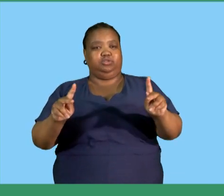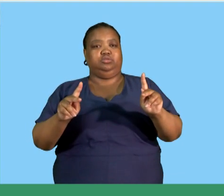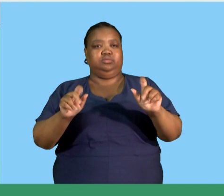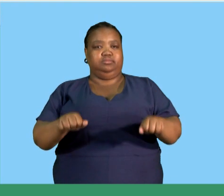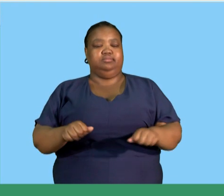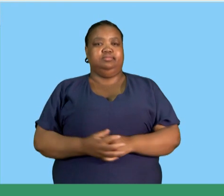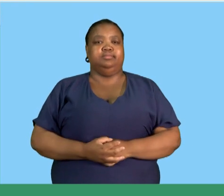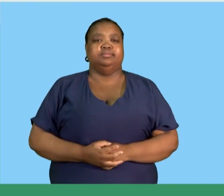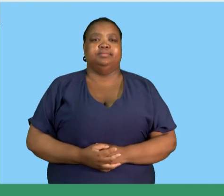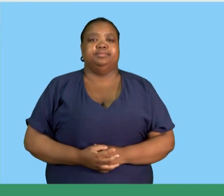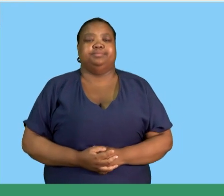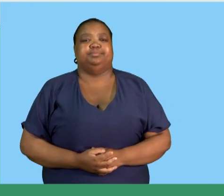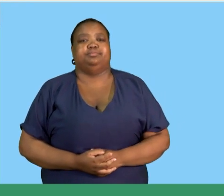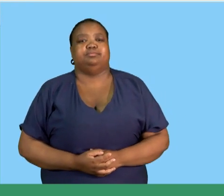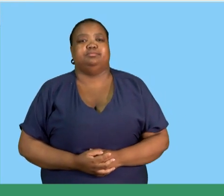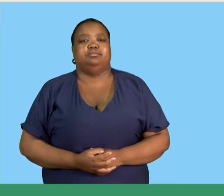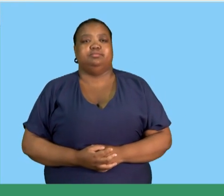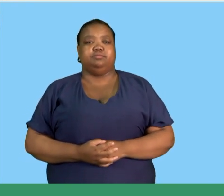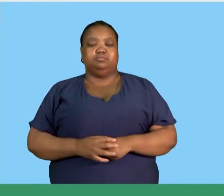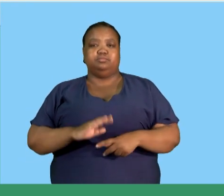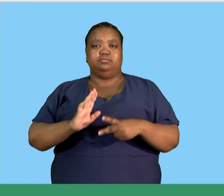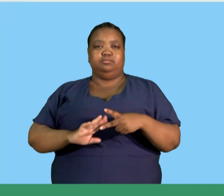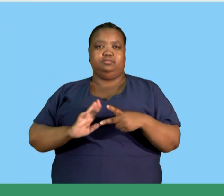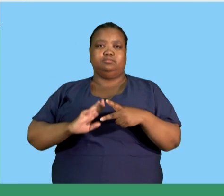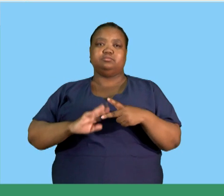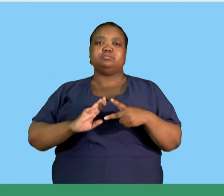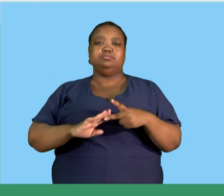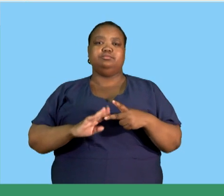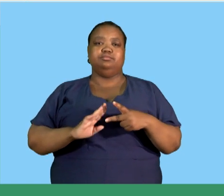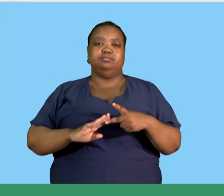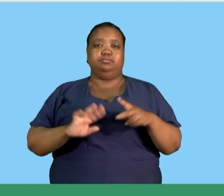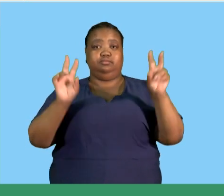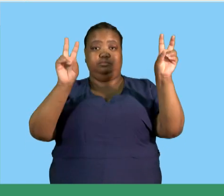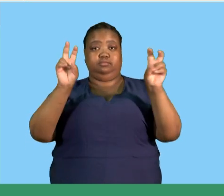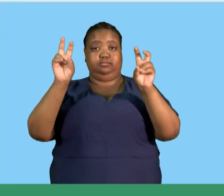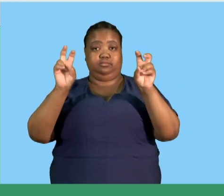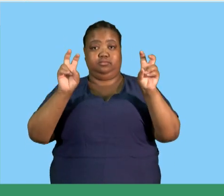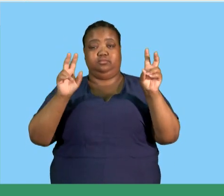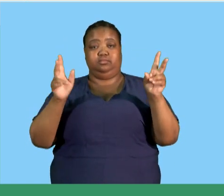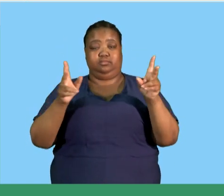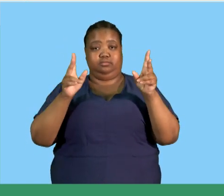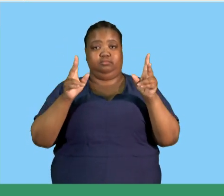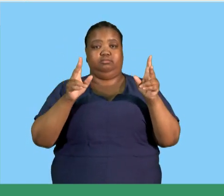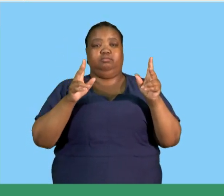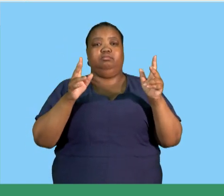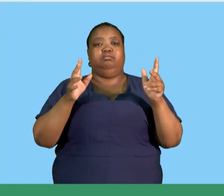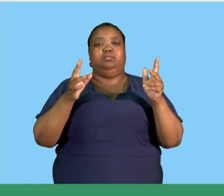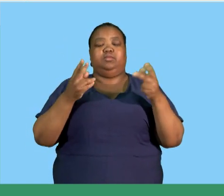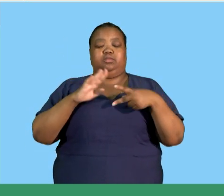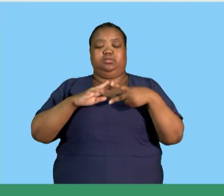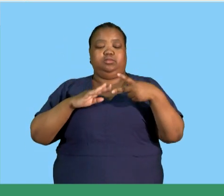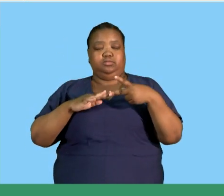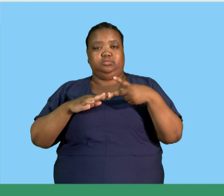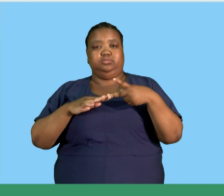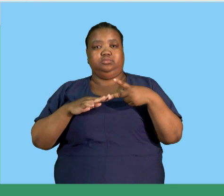All right. The second question, quote two advantages of critical thinking, of creative